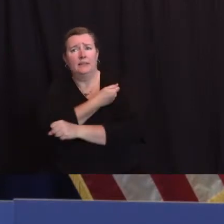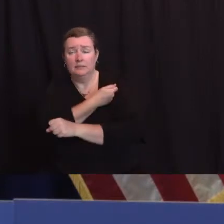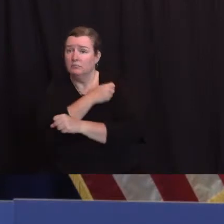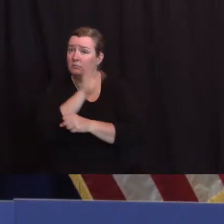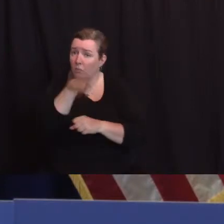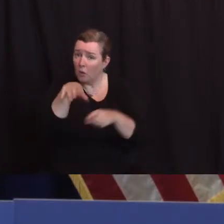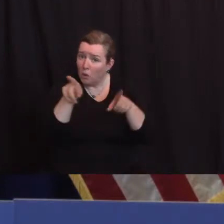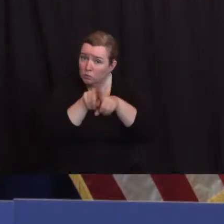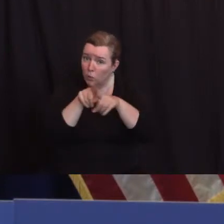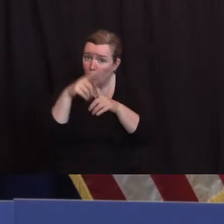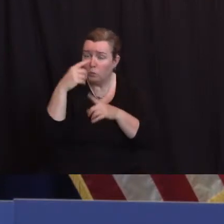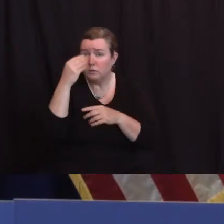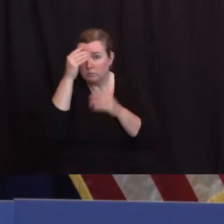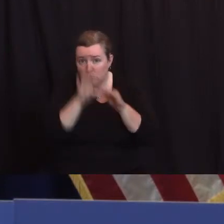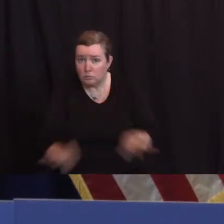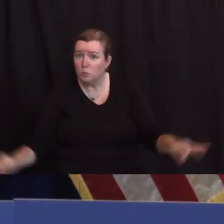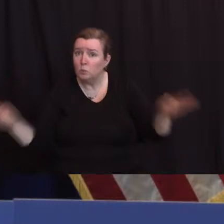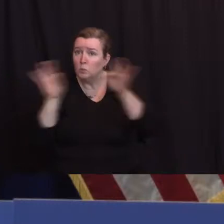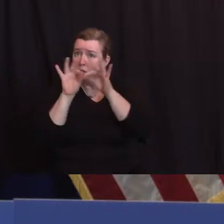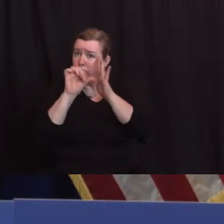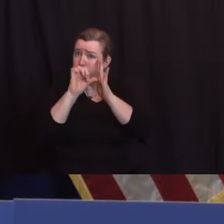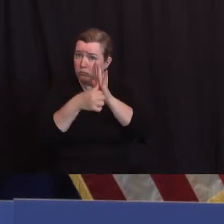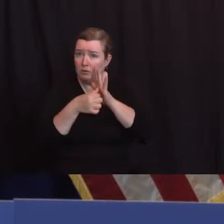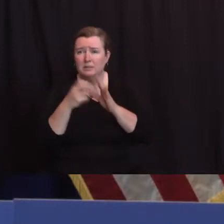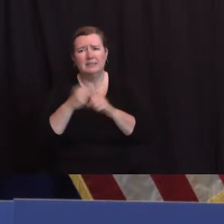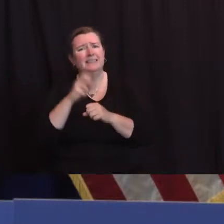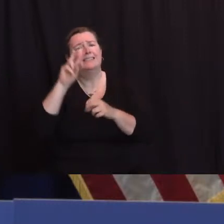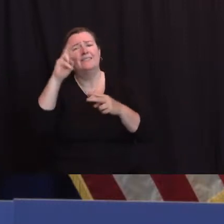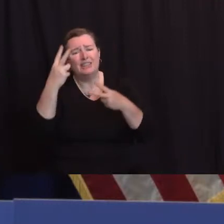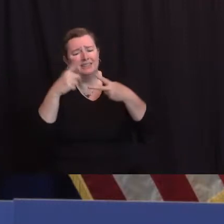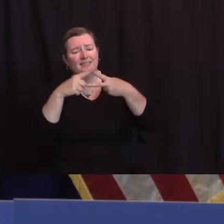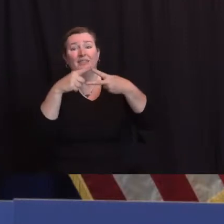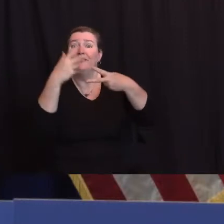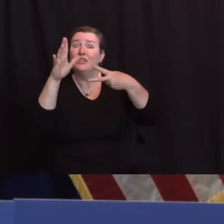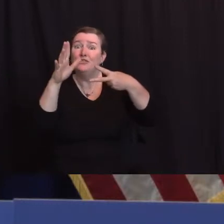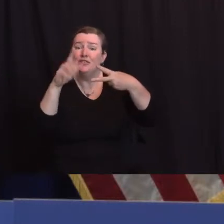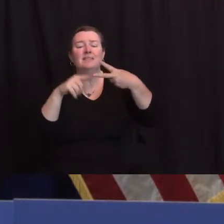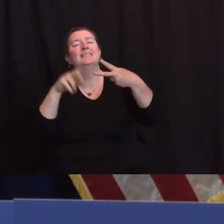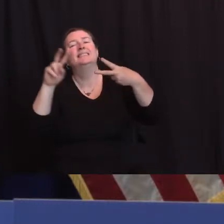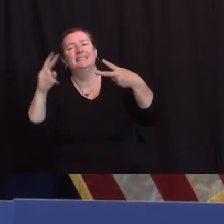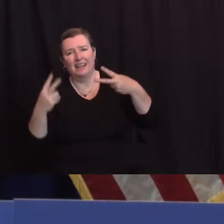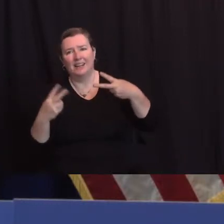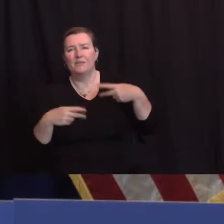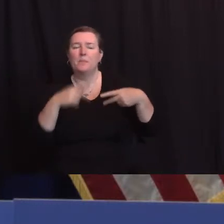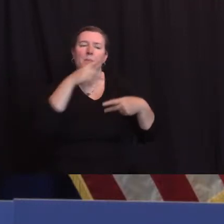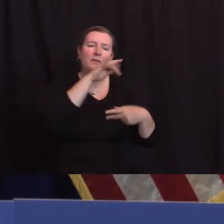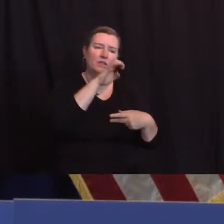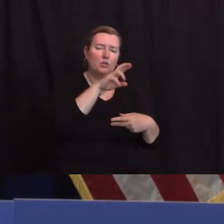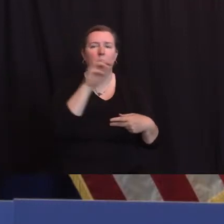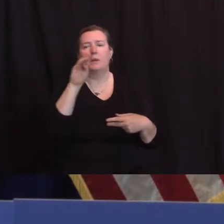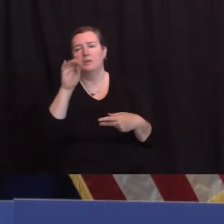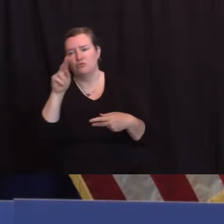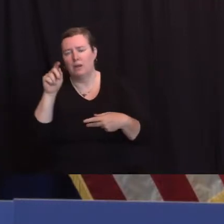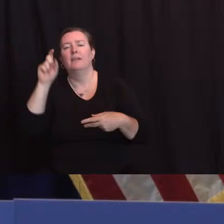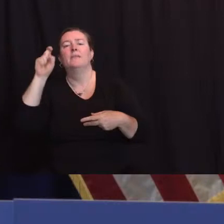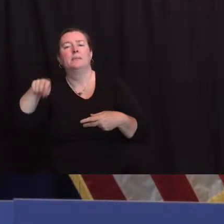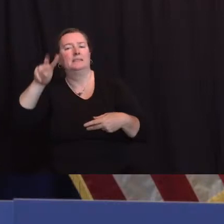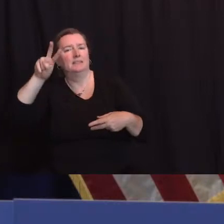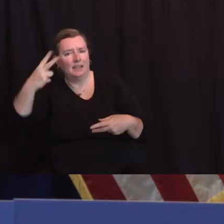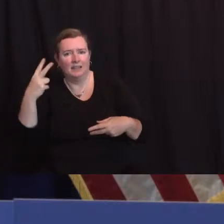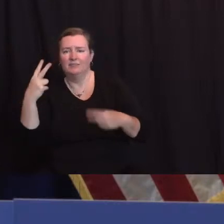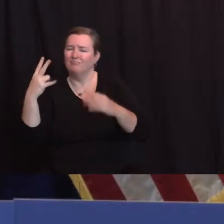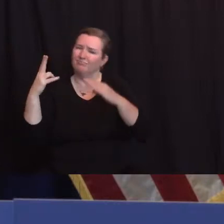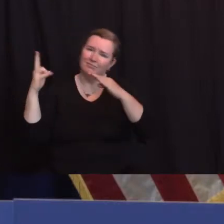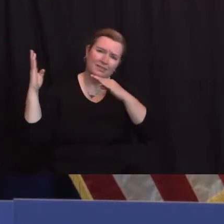that residents return for their second dose of Moderna or Pfizer vaccine to ensure the best protection against